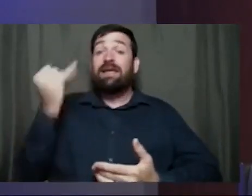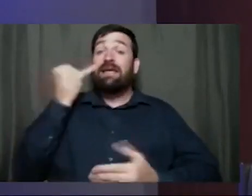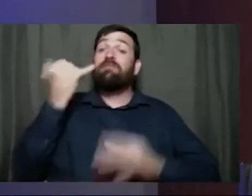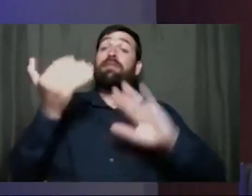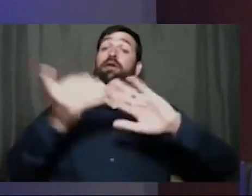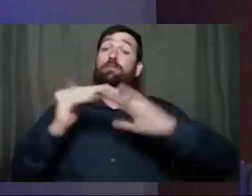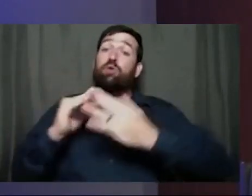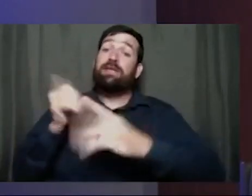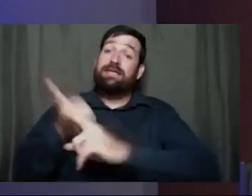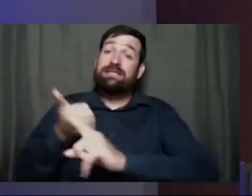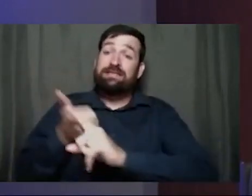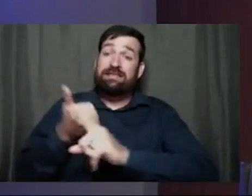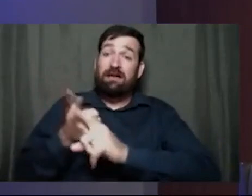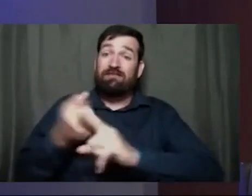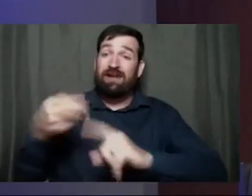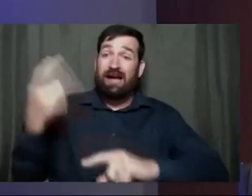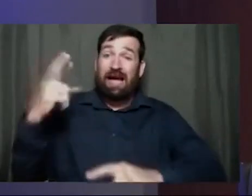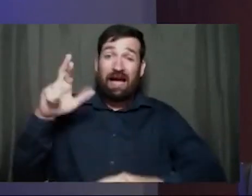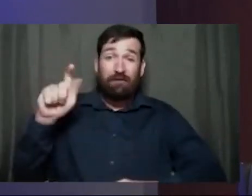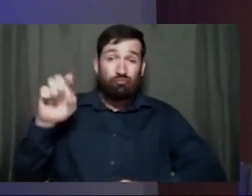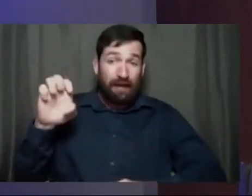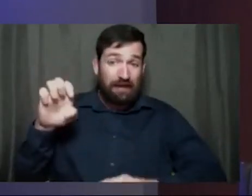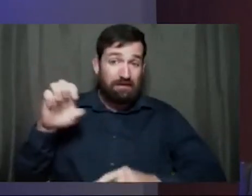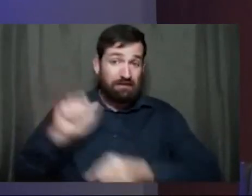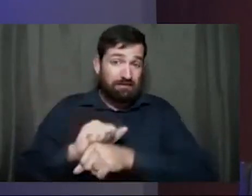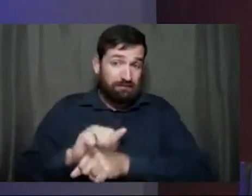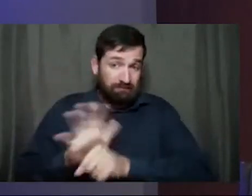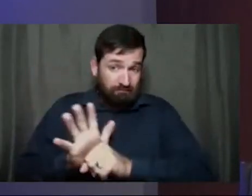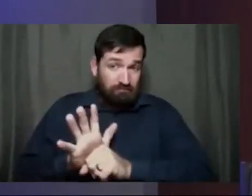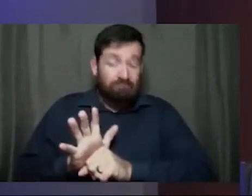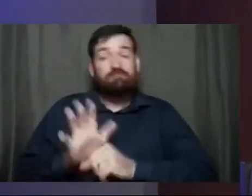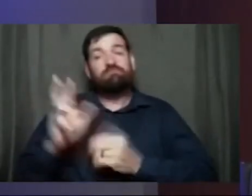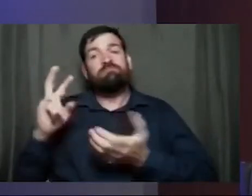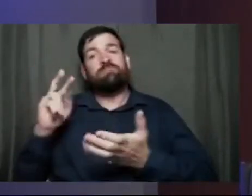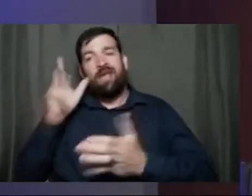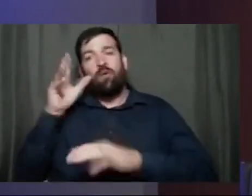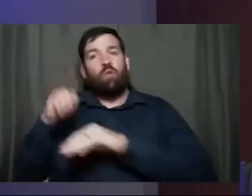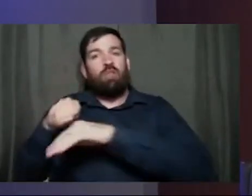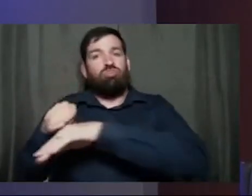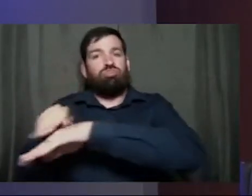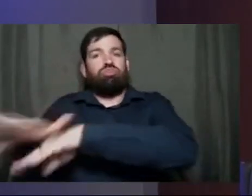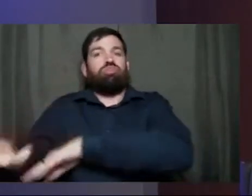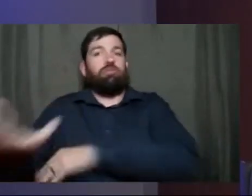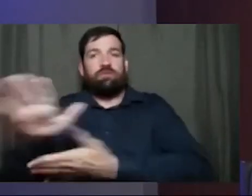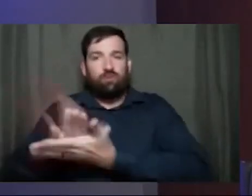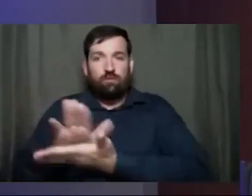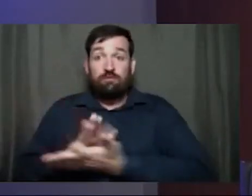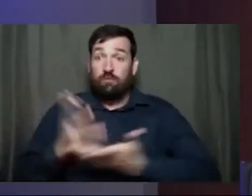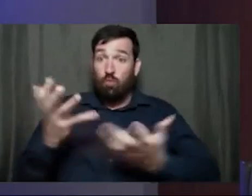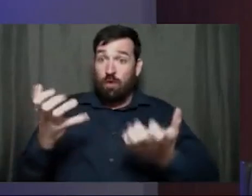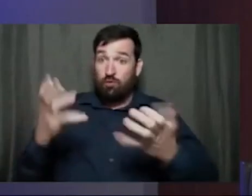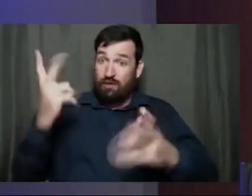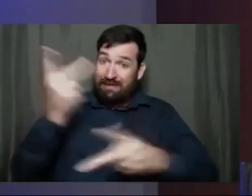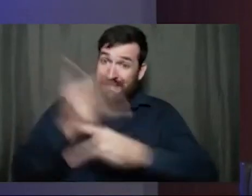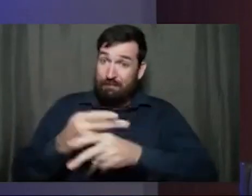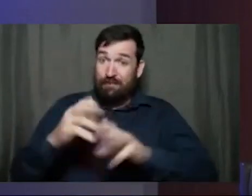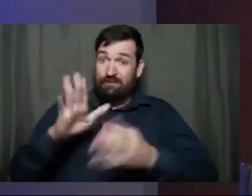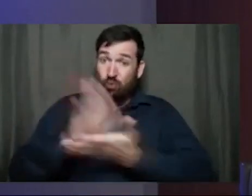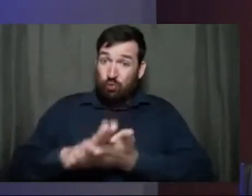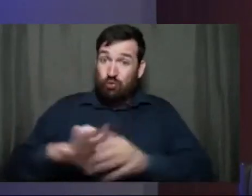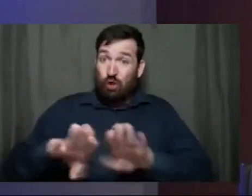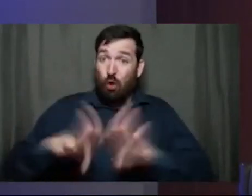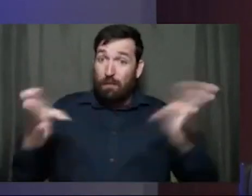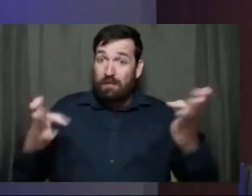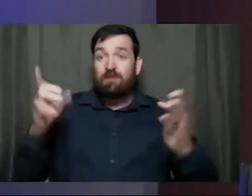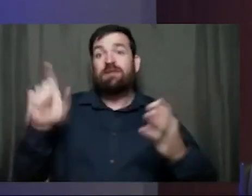that's going to find its way inside of the school building. And so ideally, if we want to keep schools open, and I think we all do, we need to be doing our part